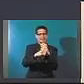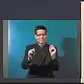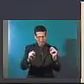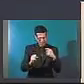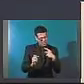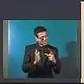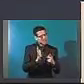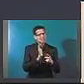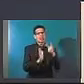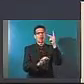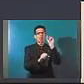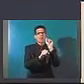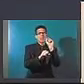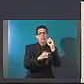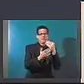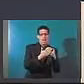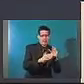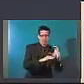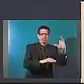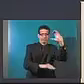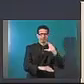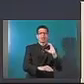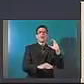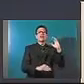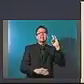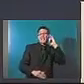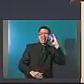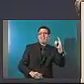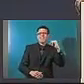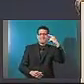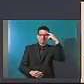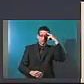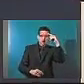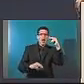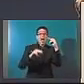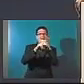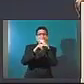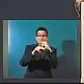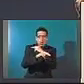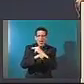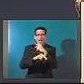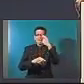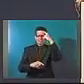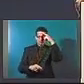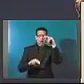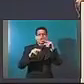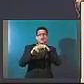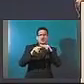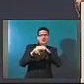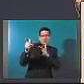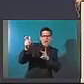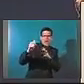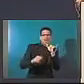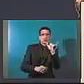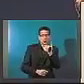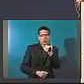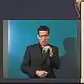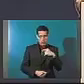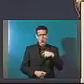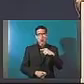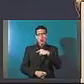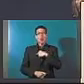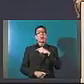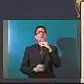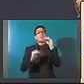the amount of money coming to California for our highways, for our transit, and our high-speed rail. And we are